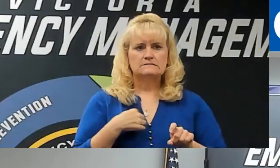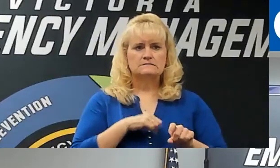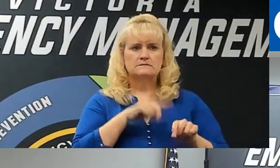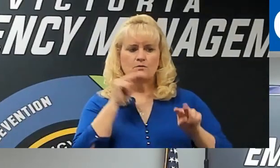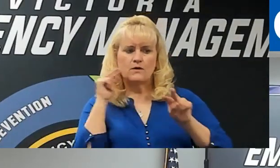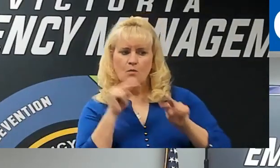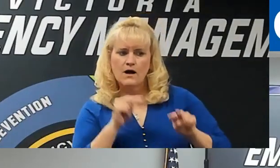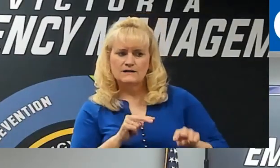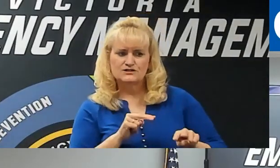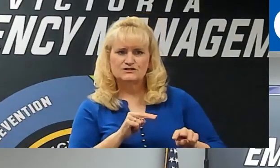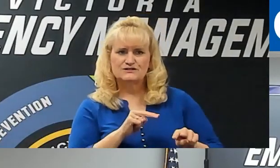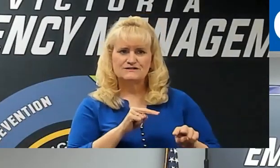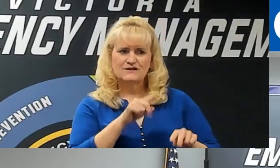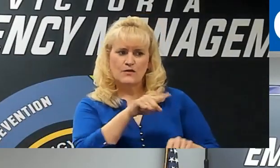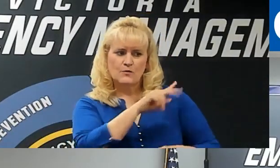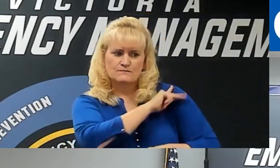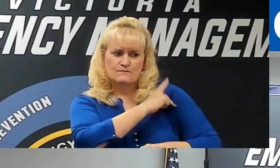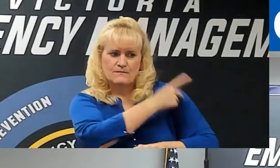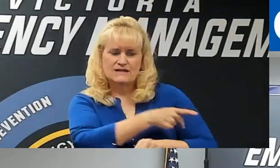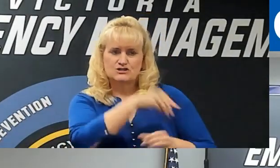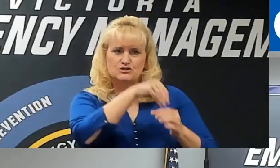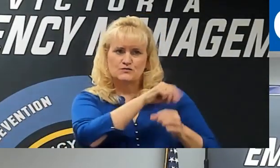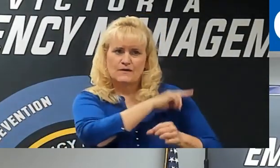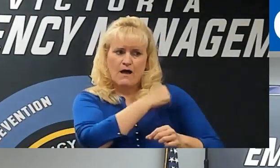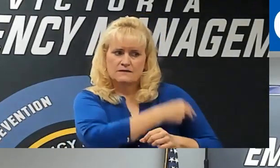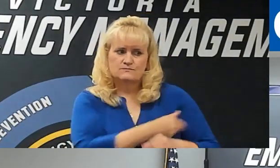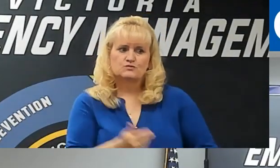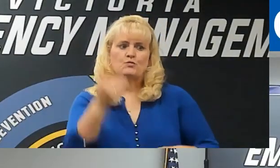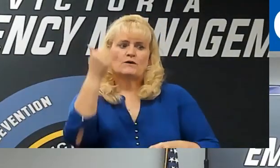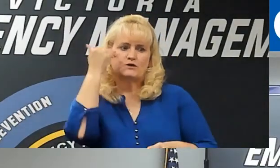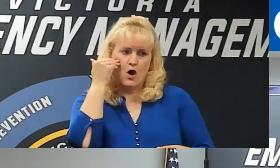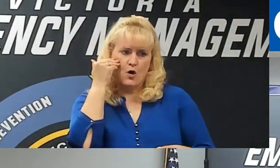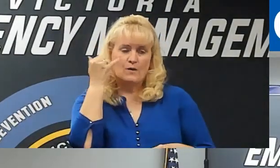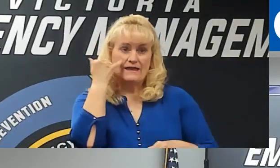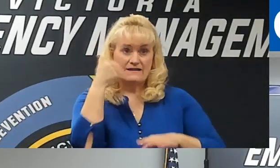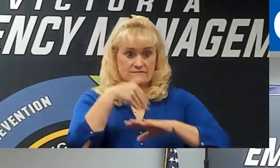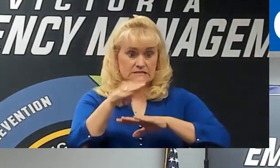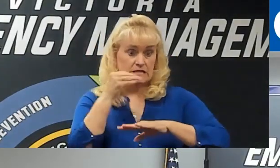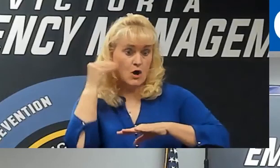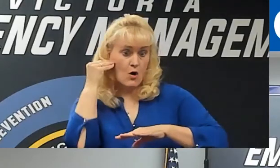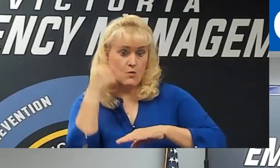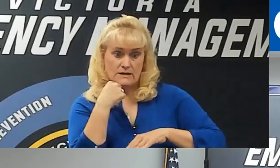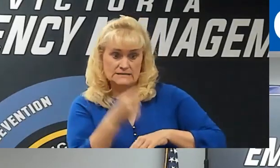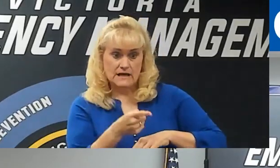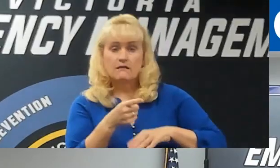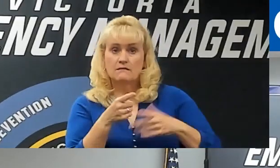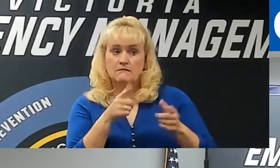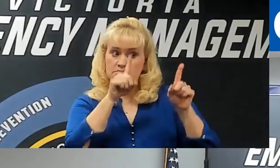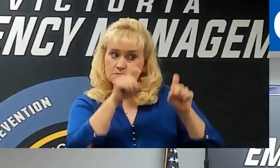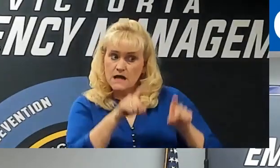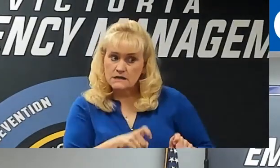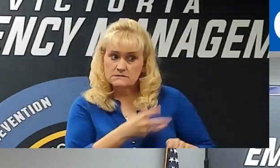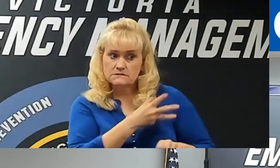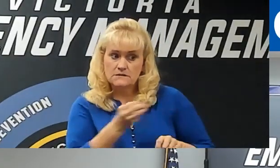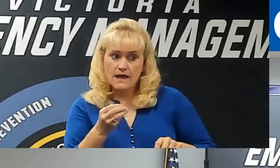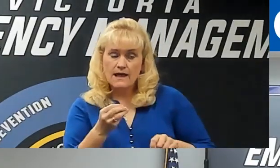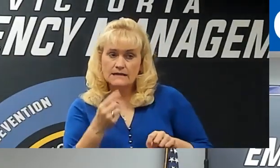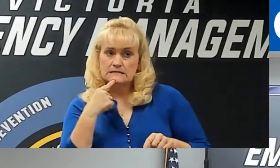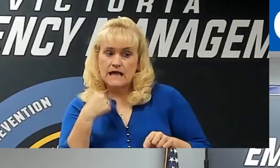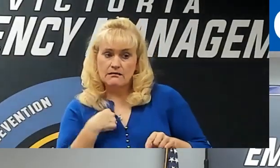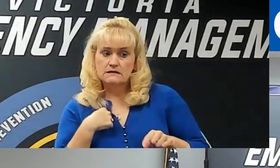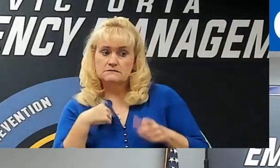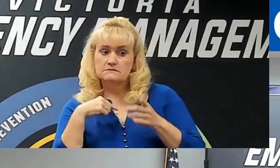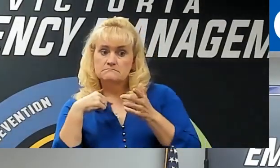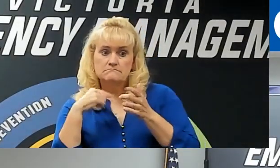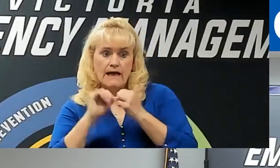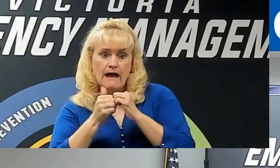the hospital. We know if they've been sent home, they're sent home with instructions to be watched, and they're tested before they leave. So we have a